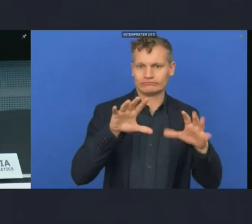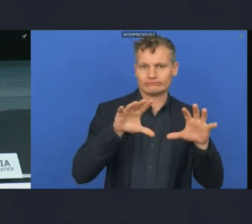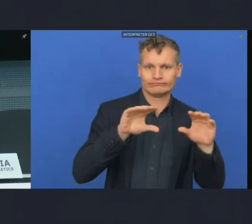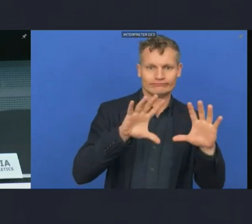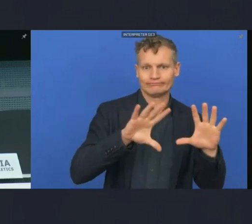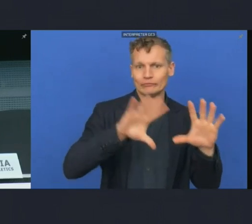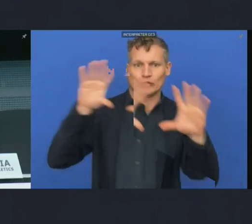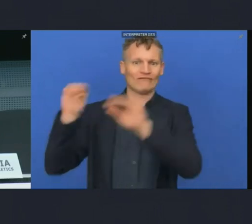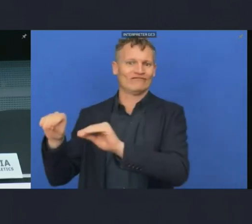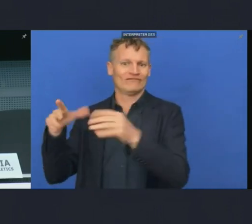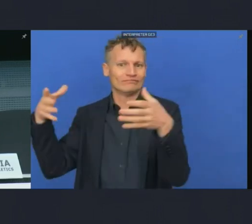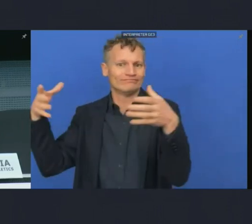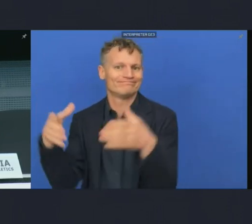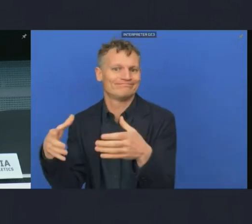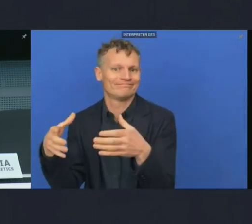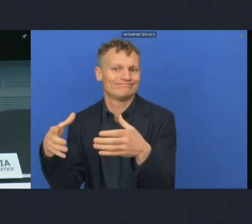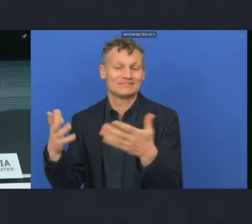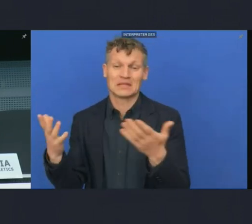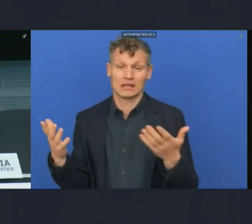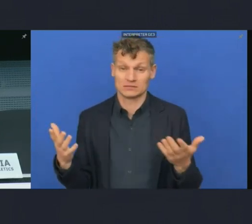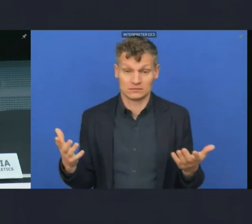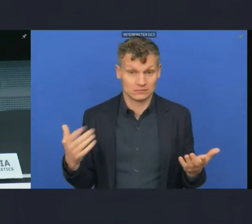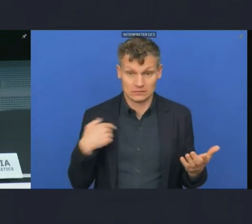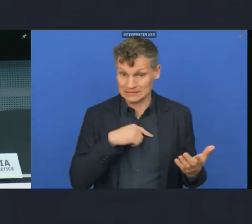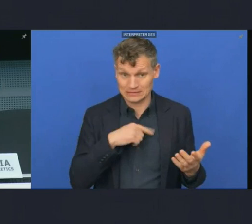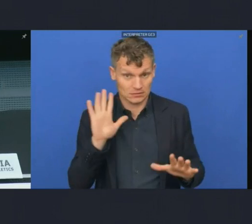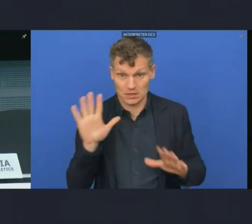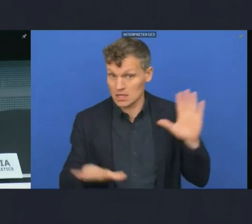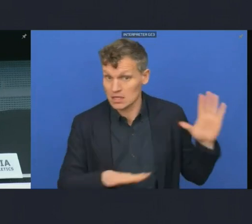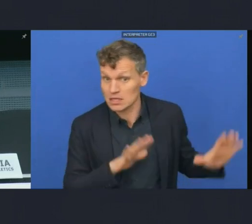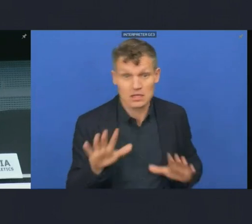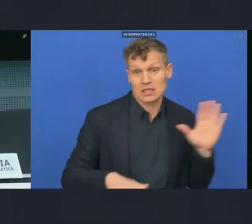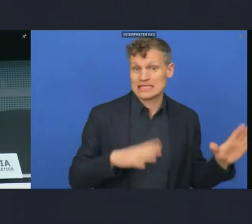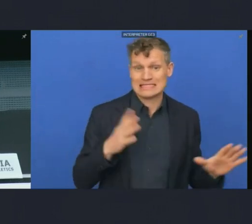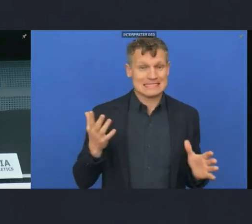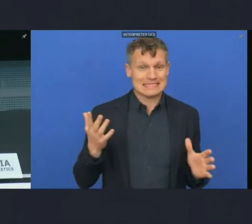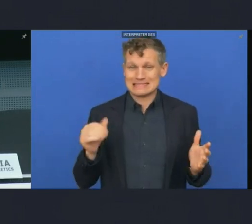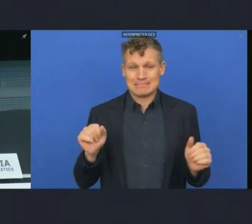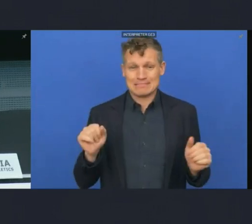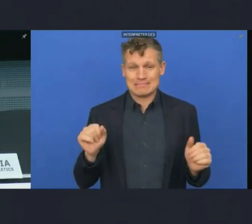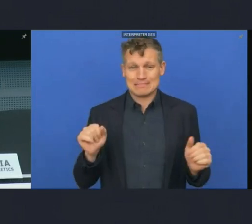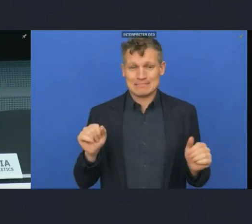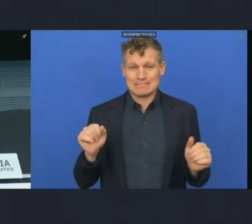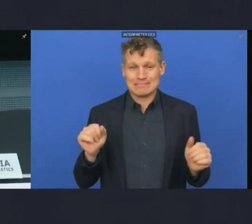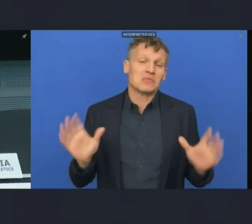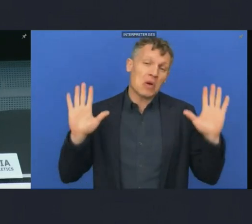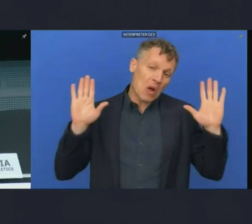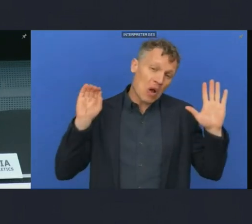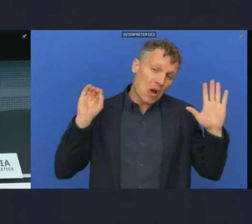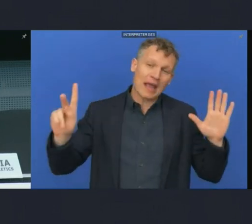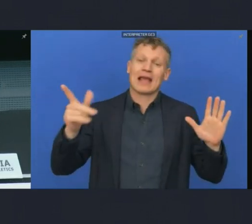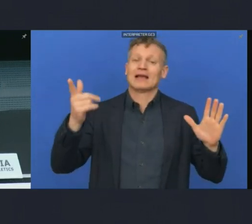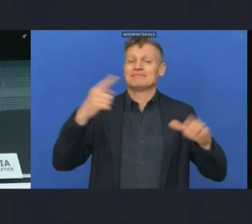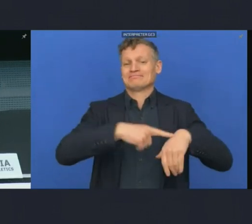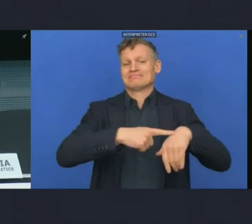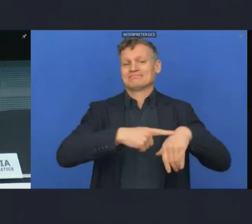end, we did not find the proper solution. And then we said, okay, let's try now to postpone the event like many other